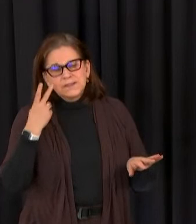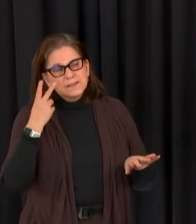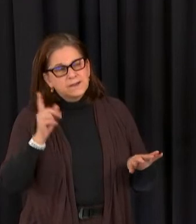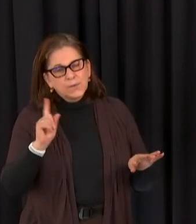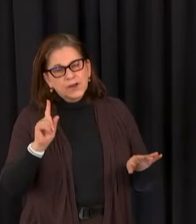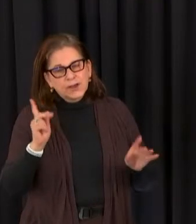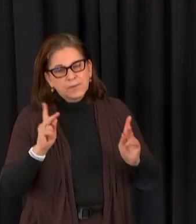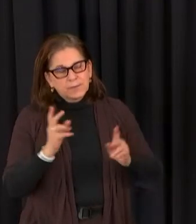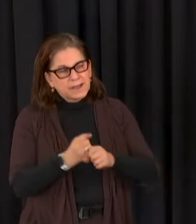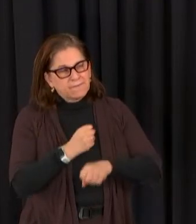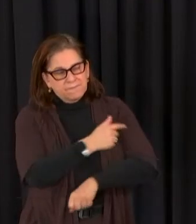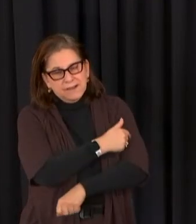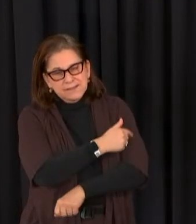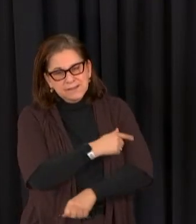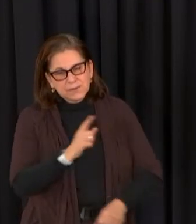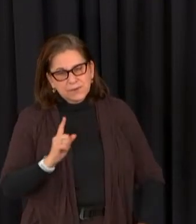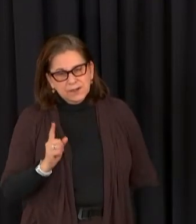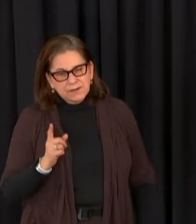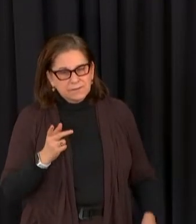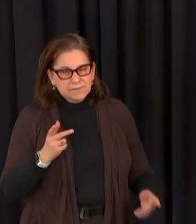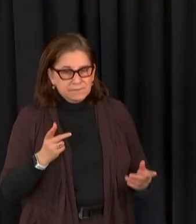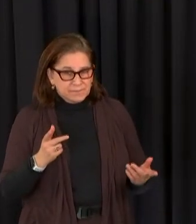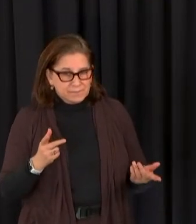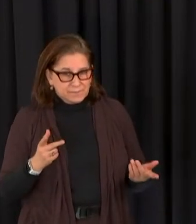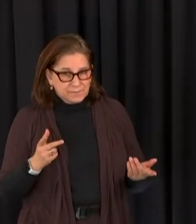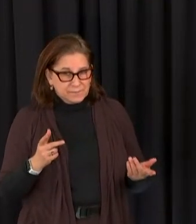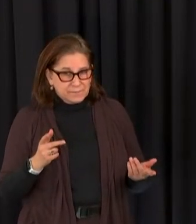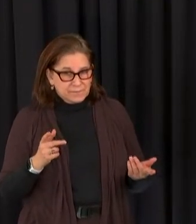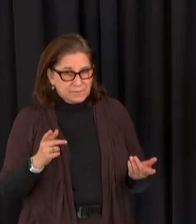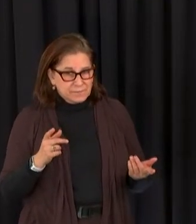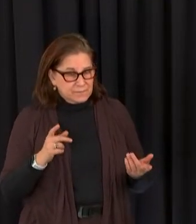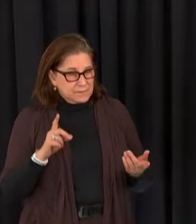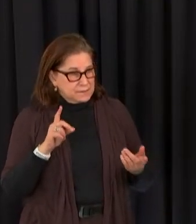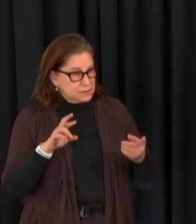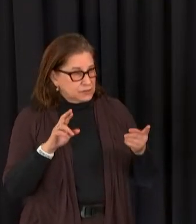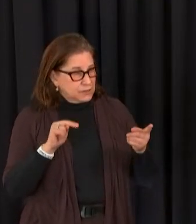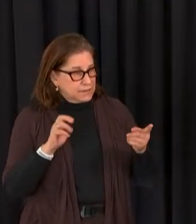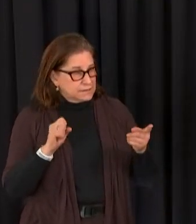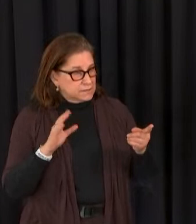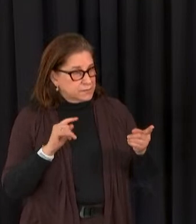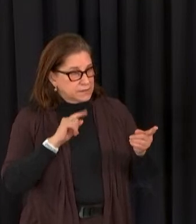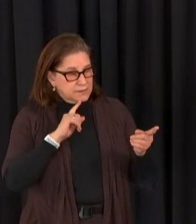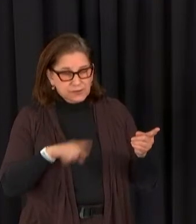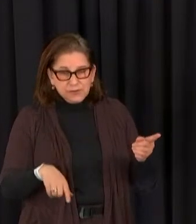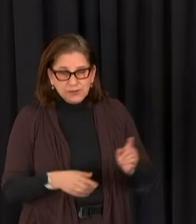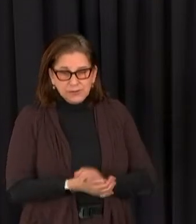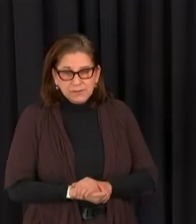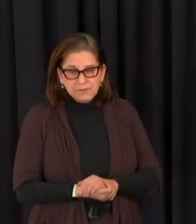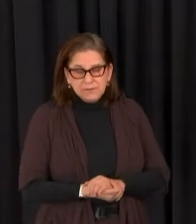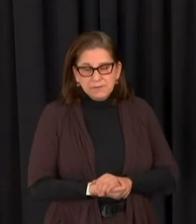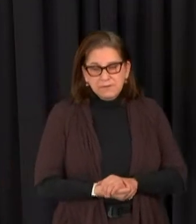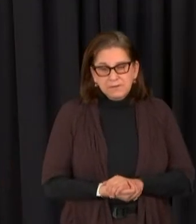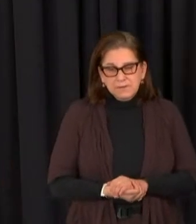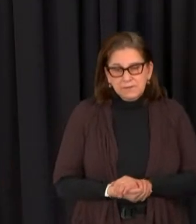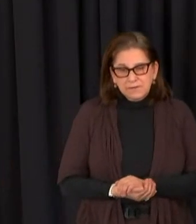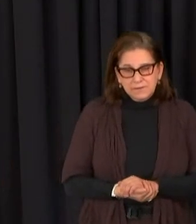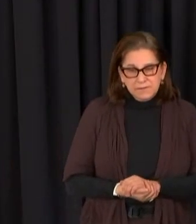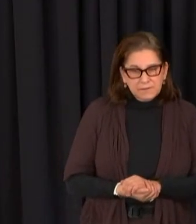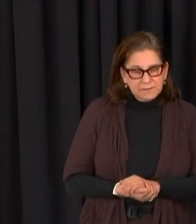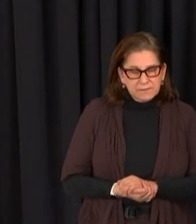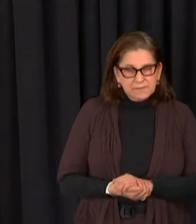DC on a ward level. And this might be a good one for you, Dr. Nesbitt, but we're still seeing similar disparities in terms of